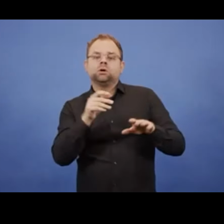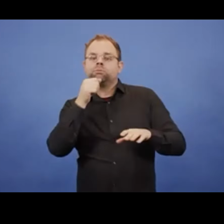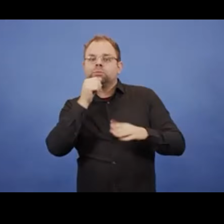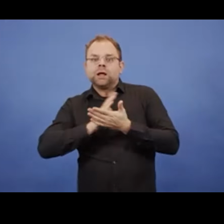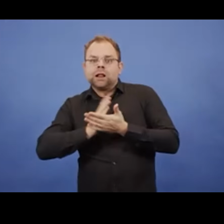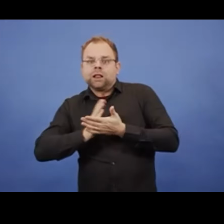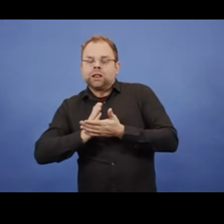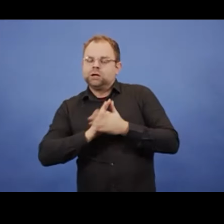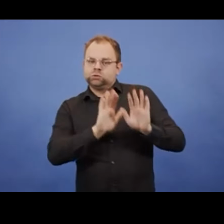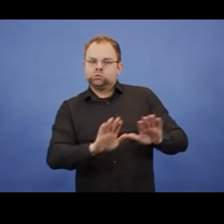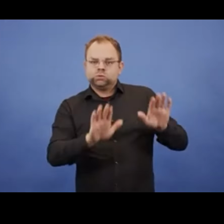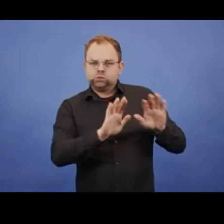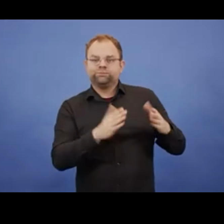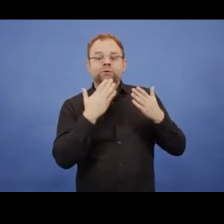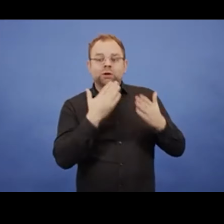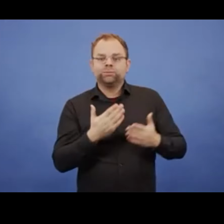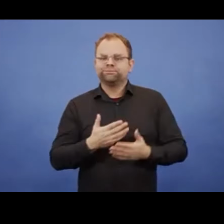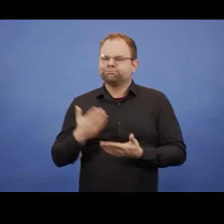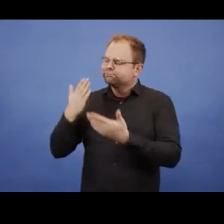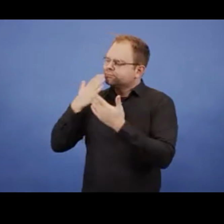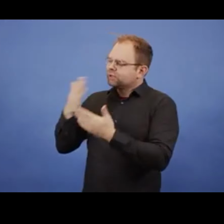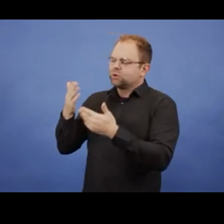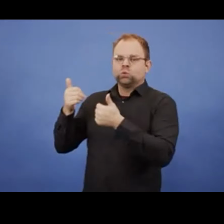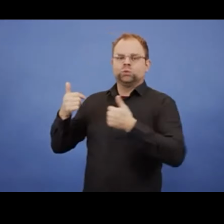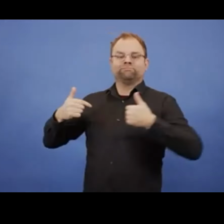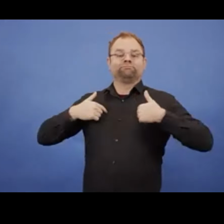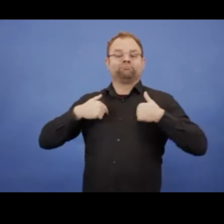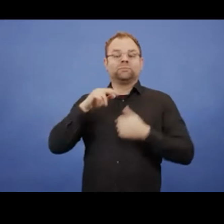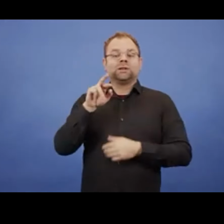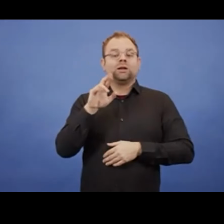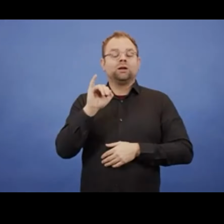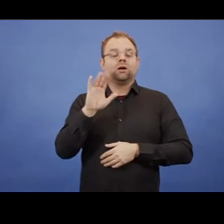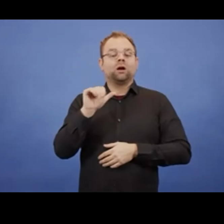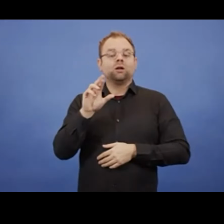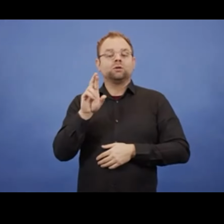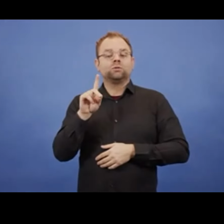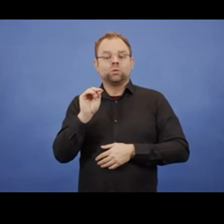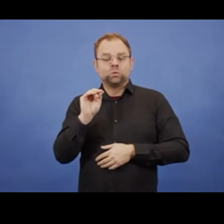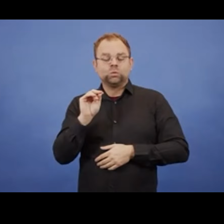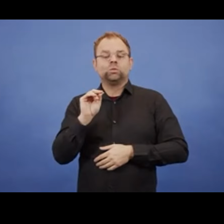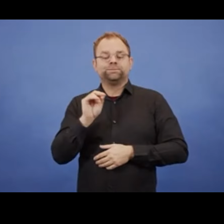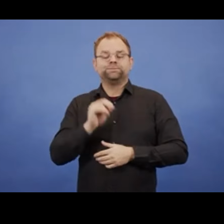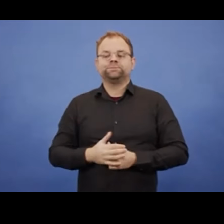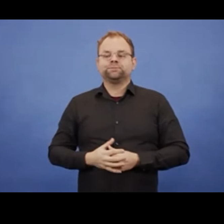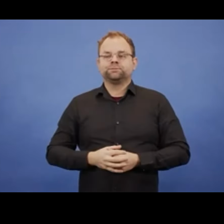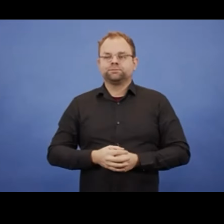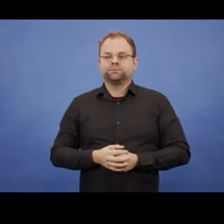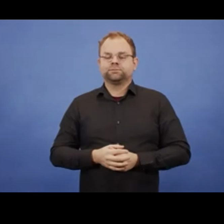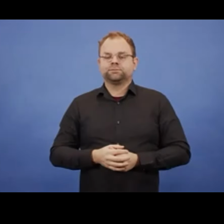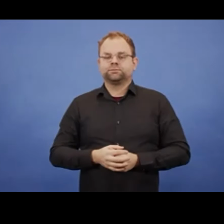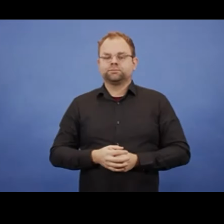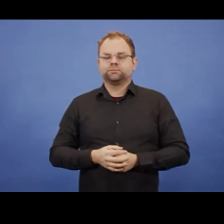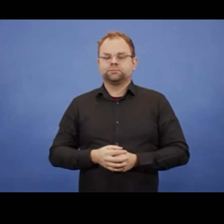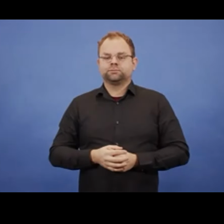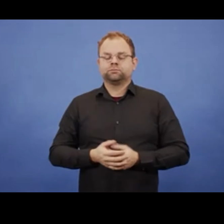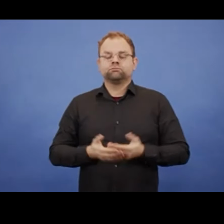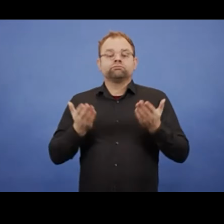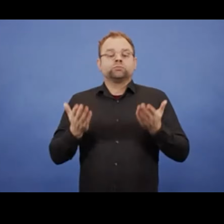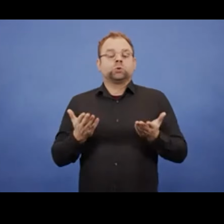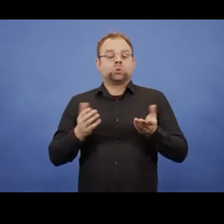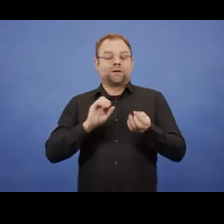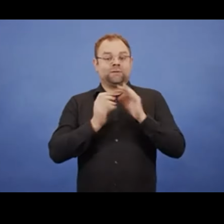Today's webinar is part of a series, it's the third webinar in a